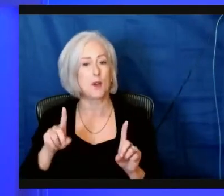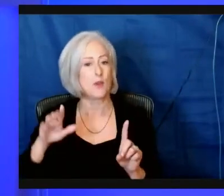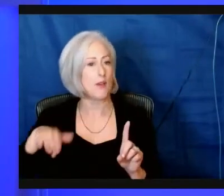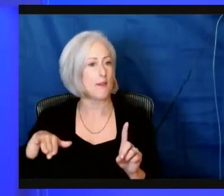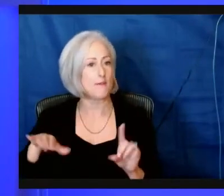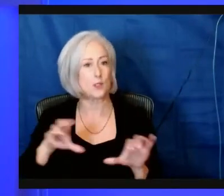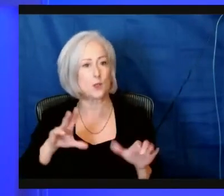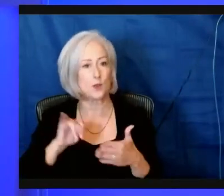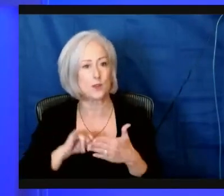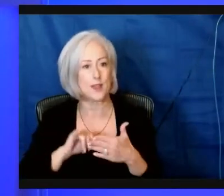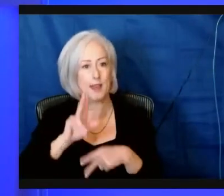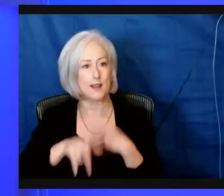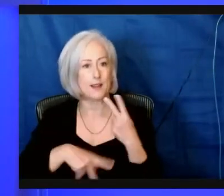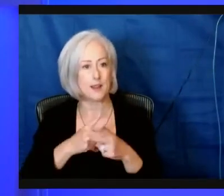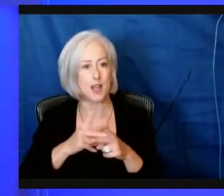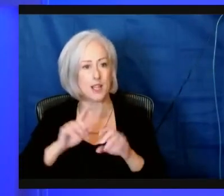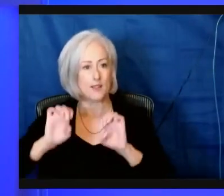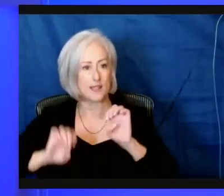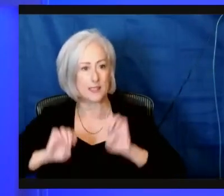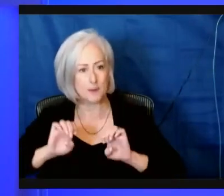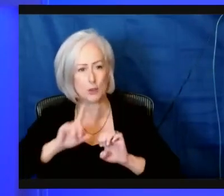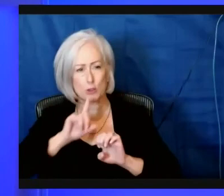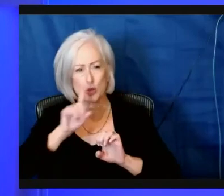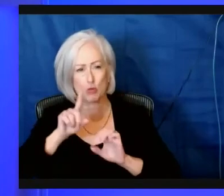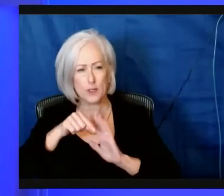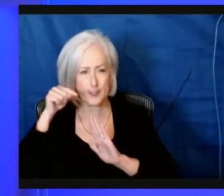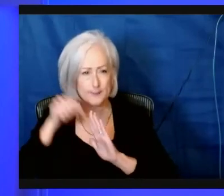experiments and to really understand what's going on.